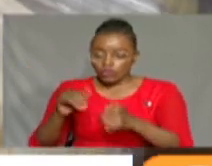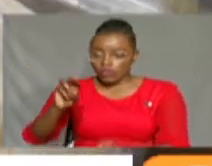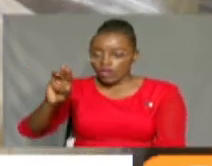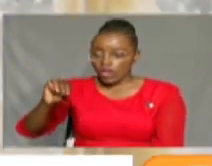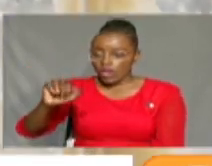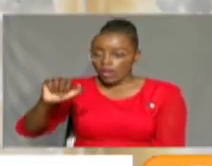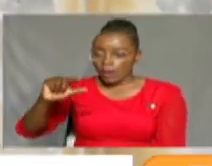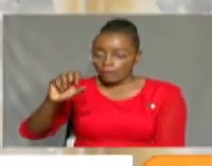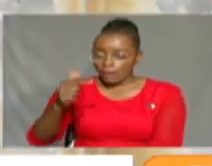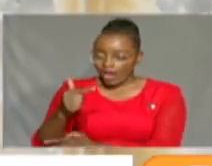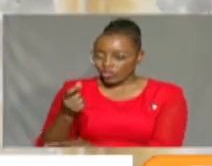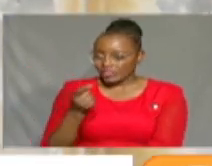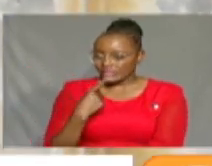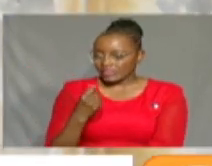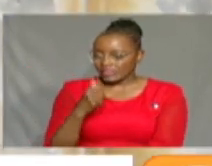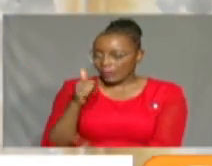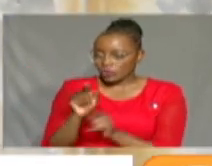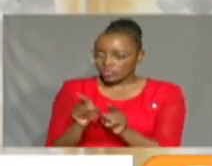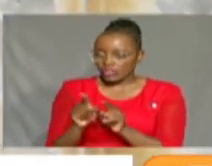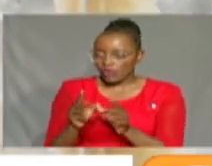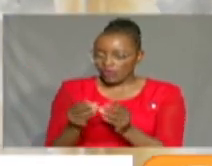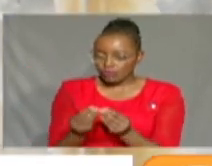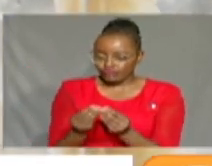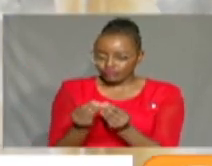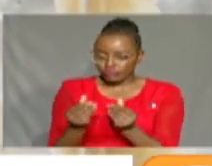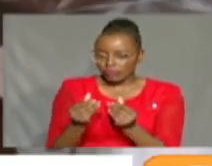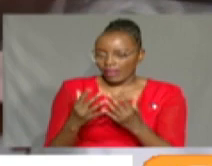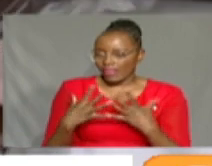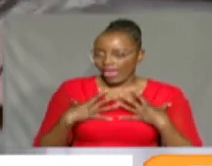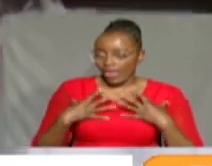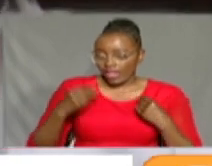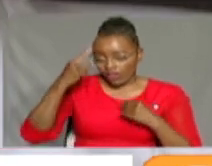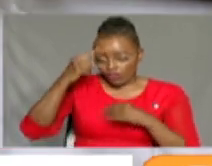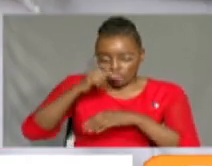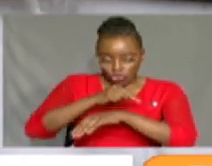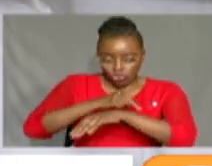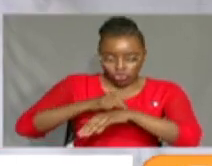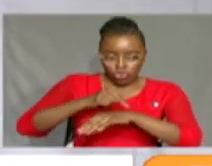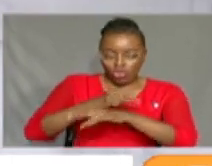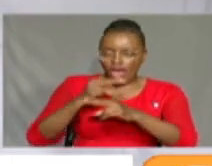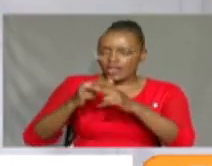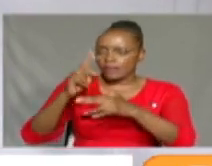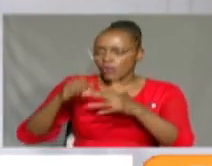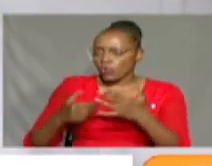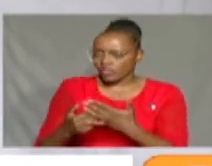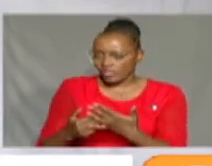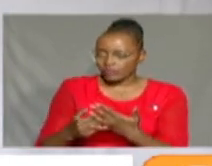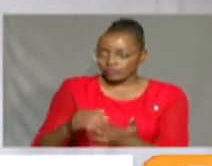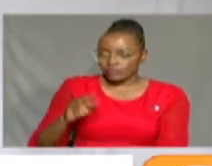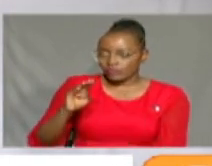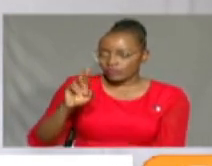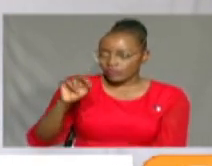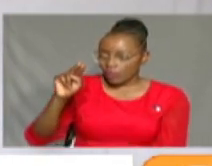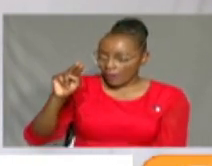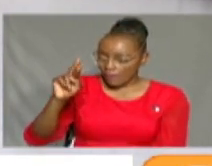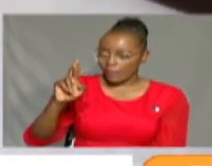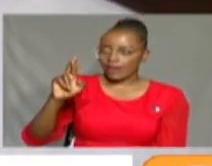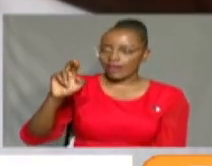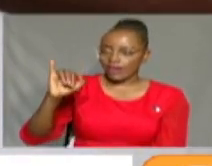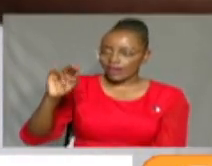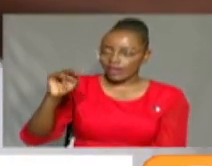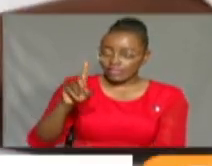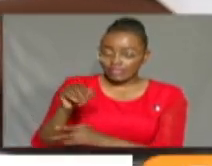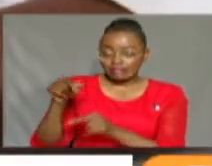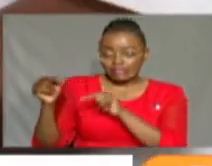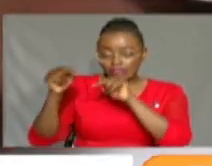maggot therapy that will catalyze the rate of healing for her wound, a method known as debriding. Today, she is here to give